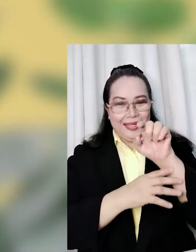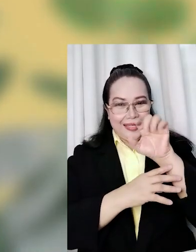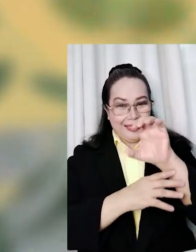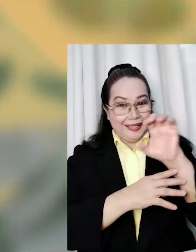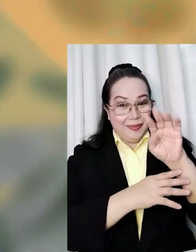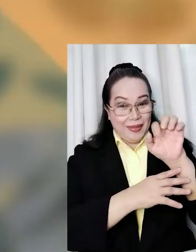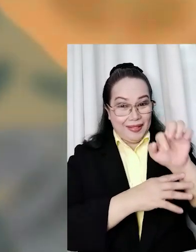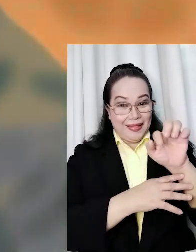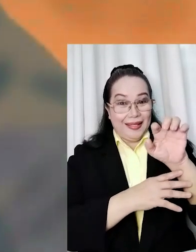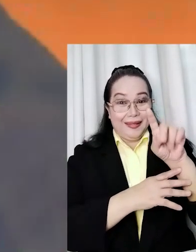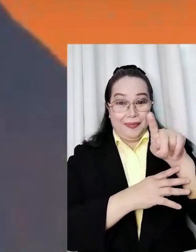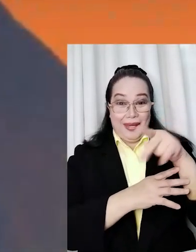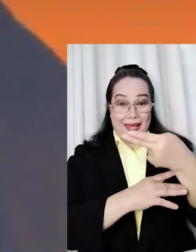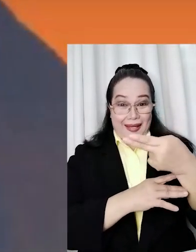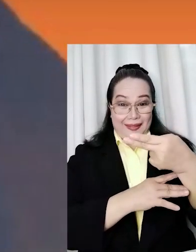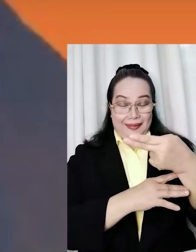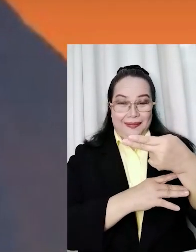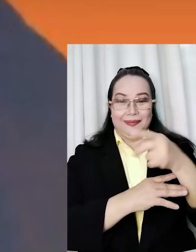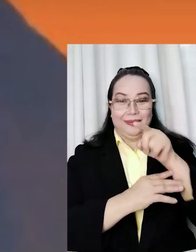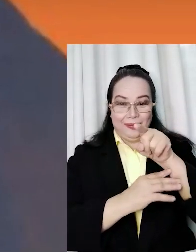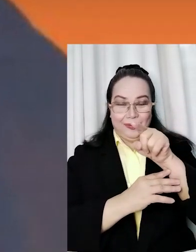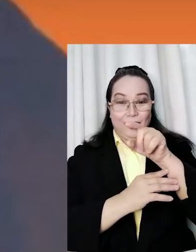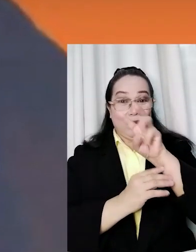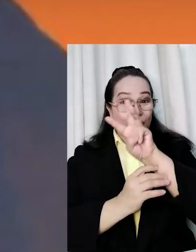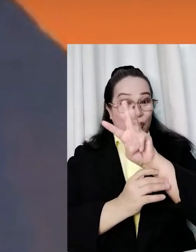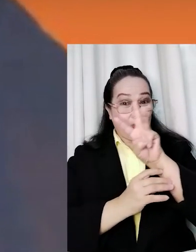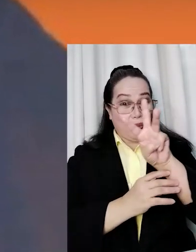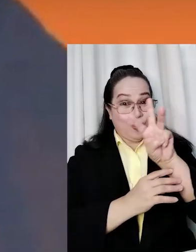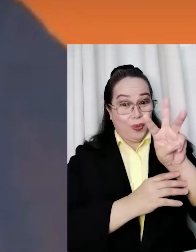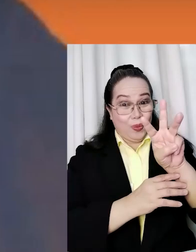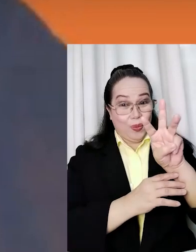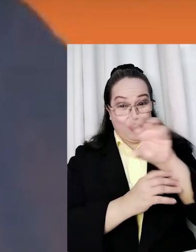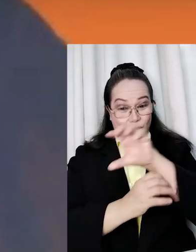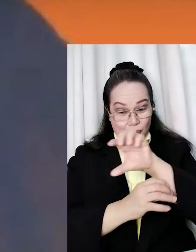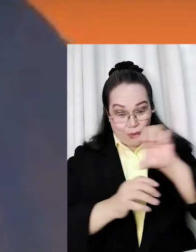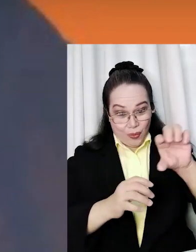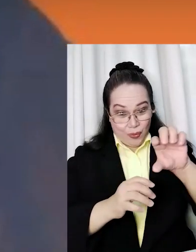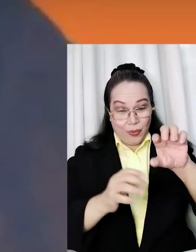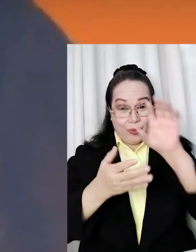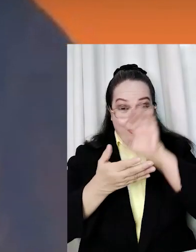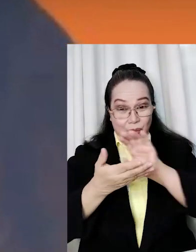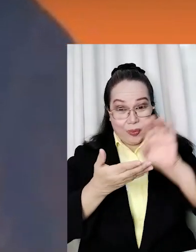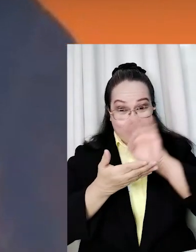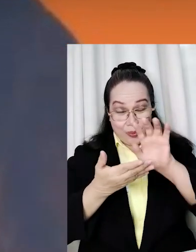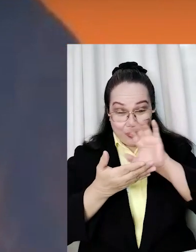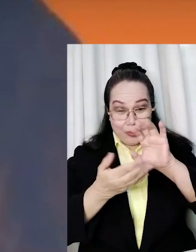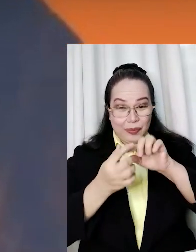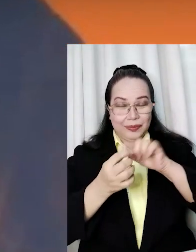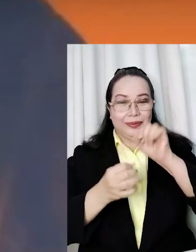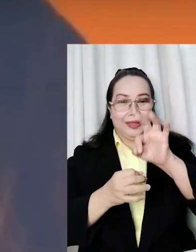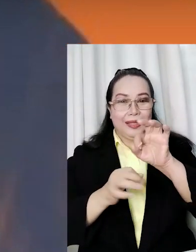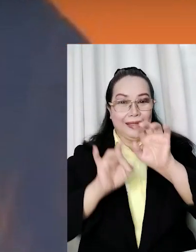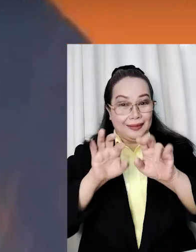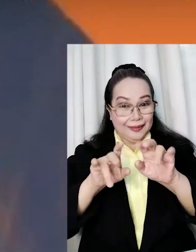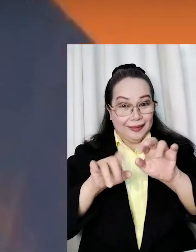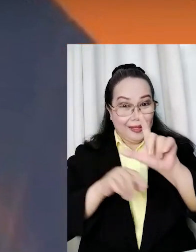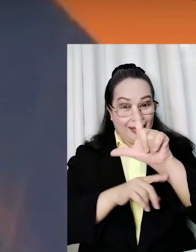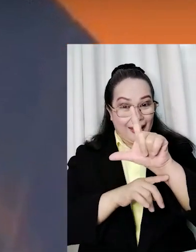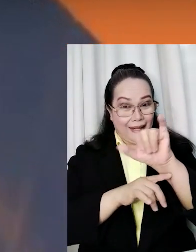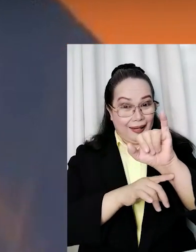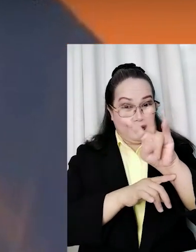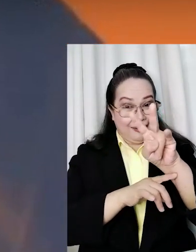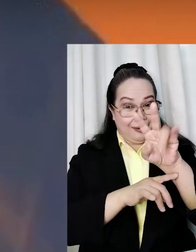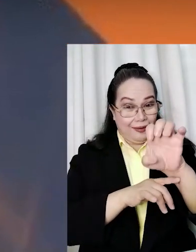live.ccbc.ph. You only need to go to a web browser through your phone or desktop and type in